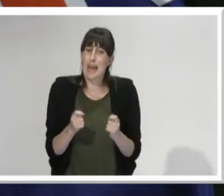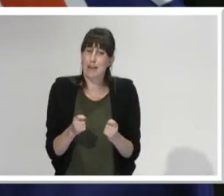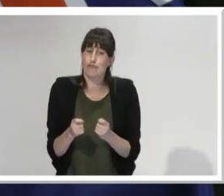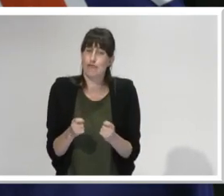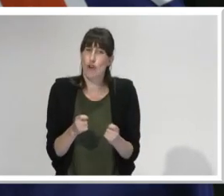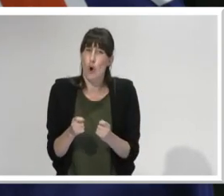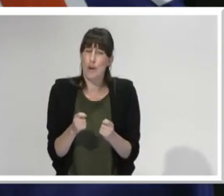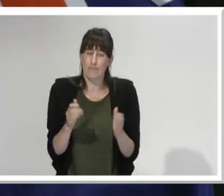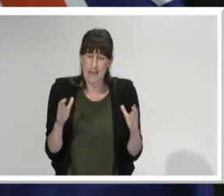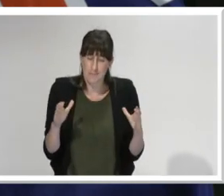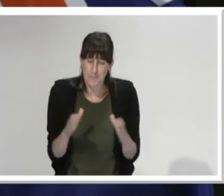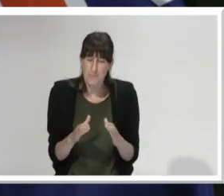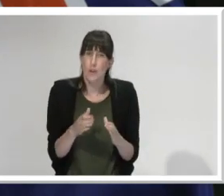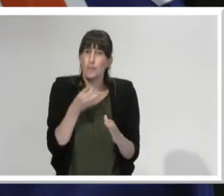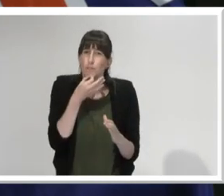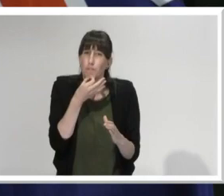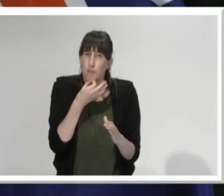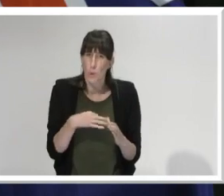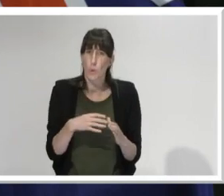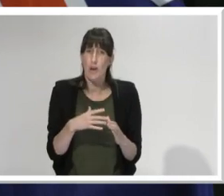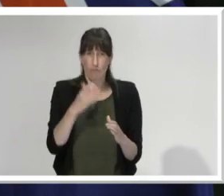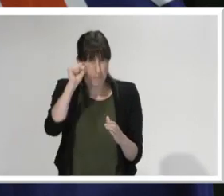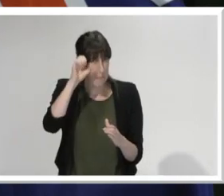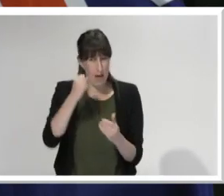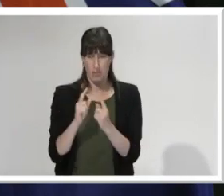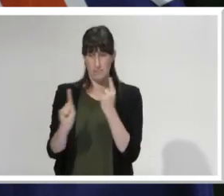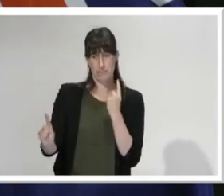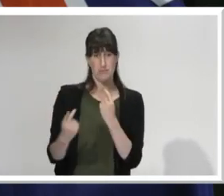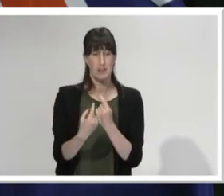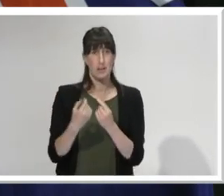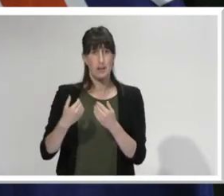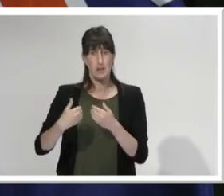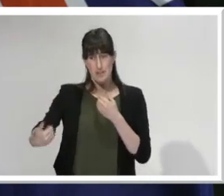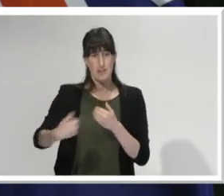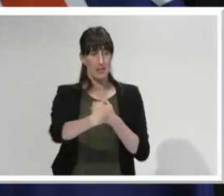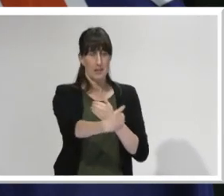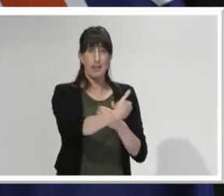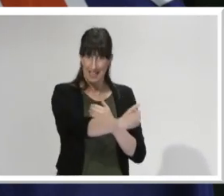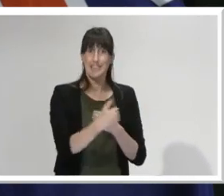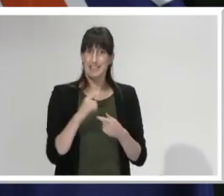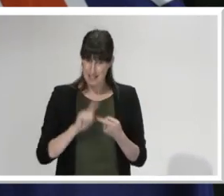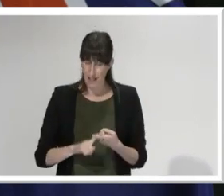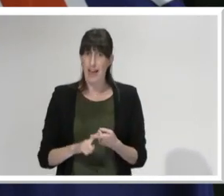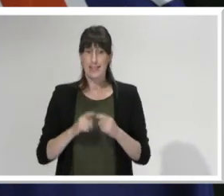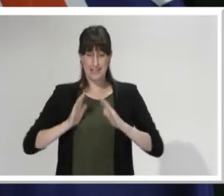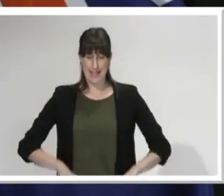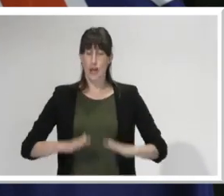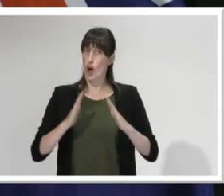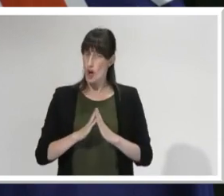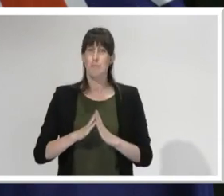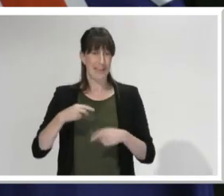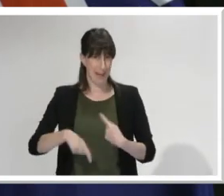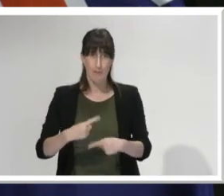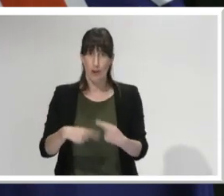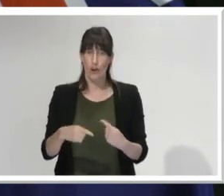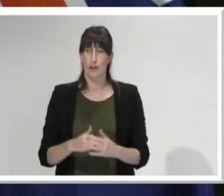possible, social distancing, and stay home if you can, all still applies. You previously said that if we don't get